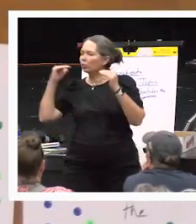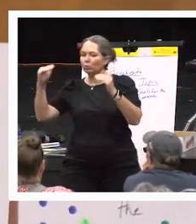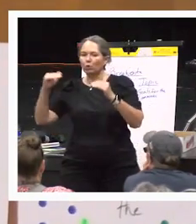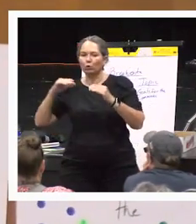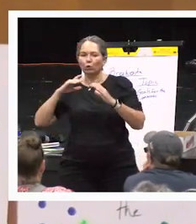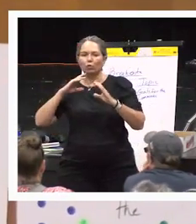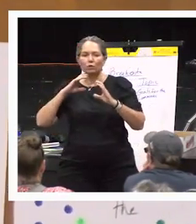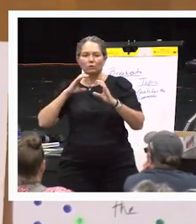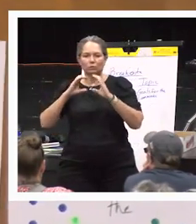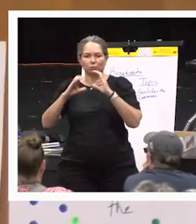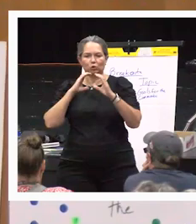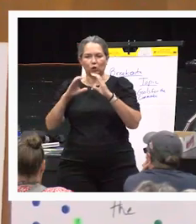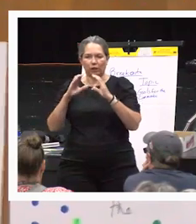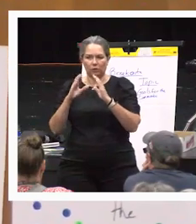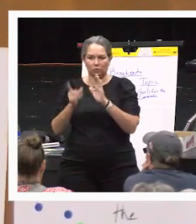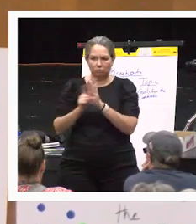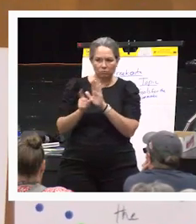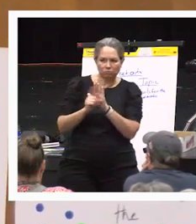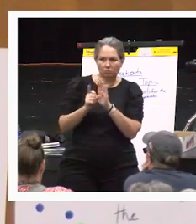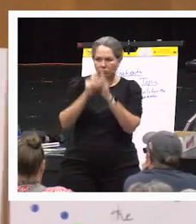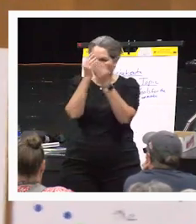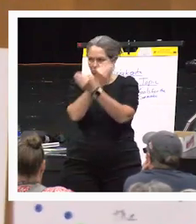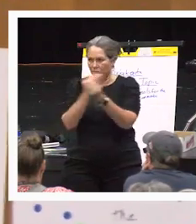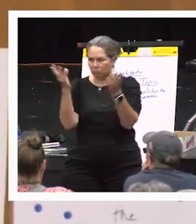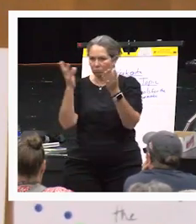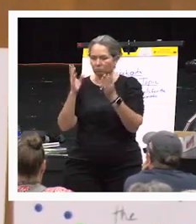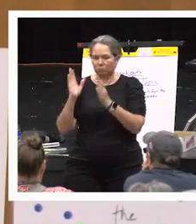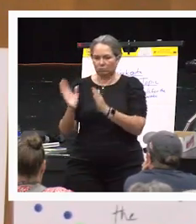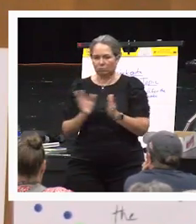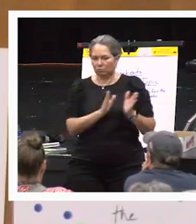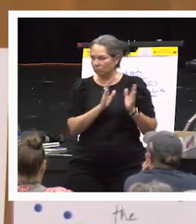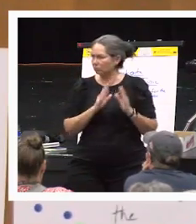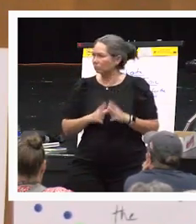preparedness, communications, disaster alert systems. So